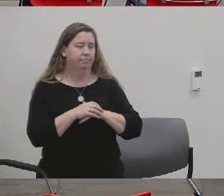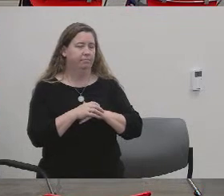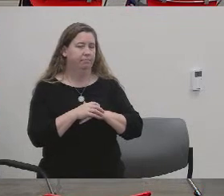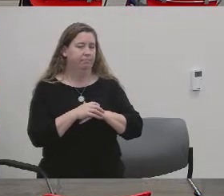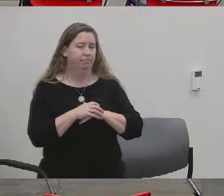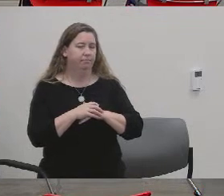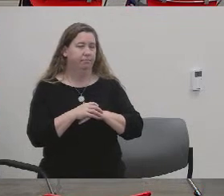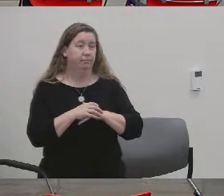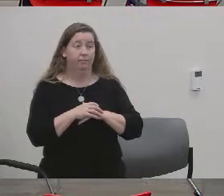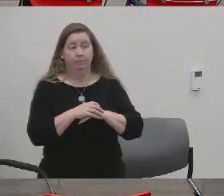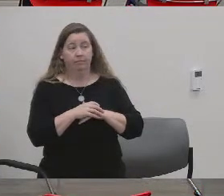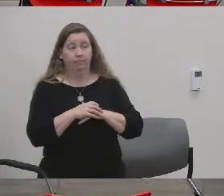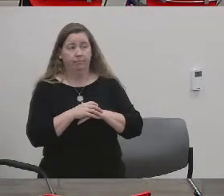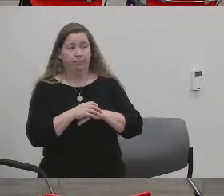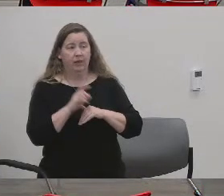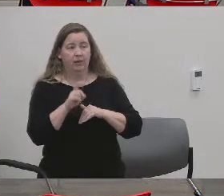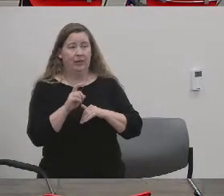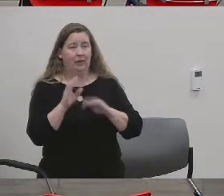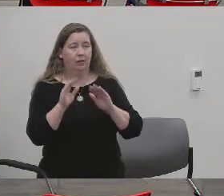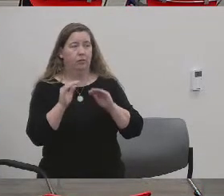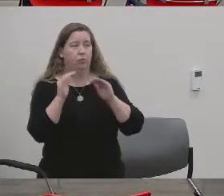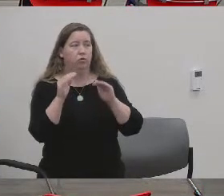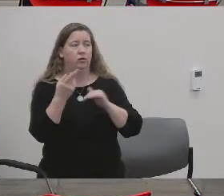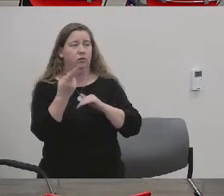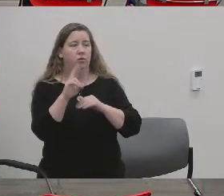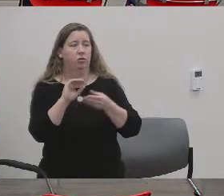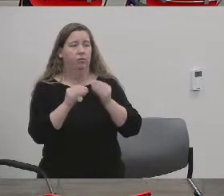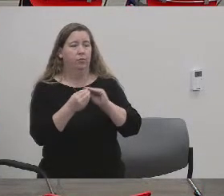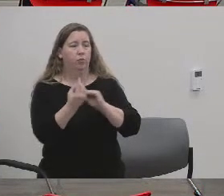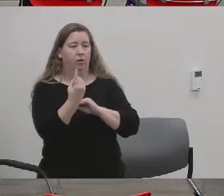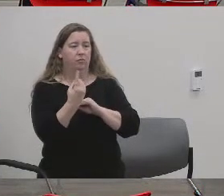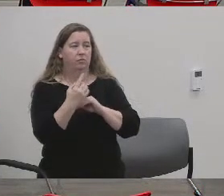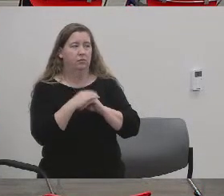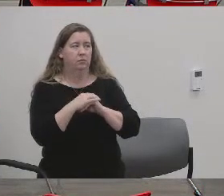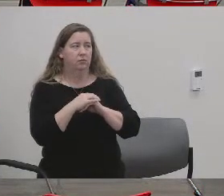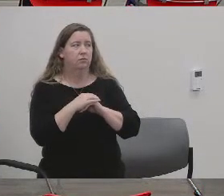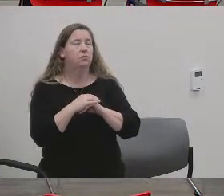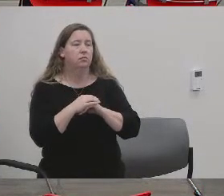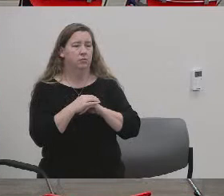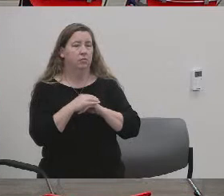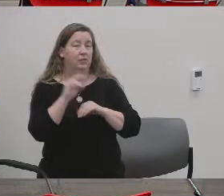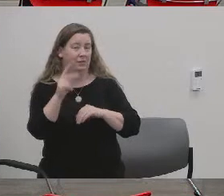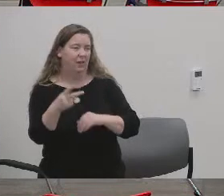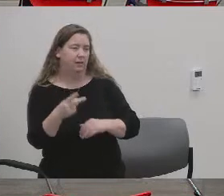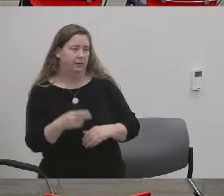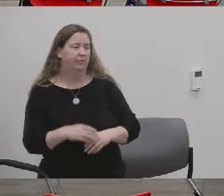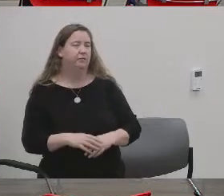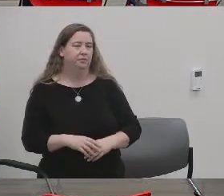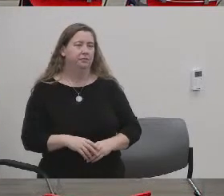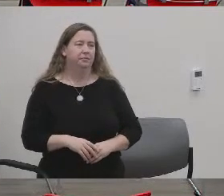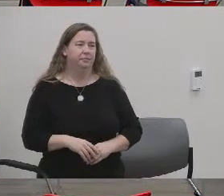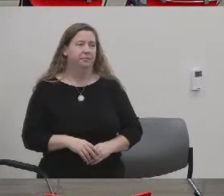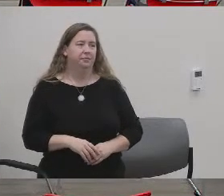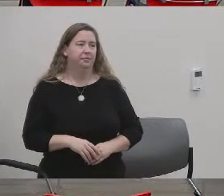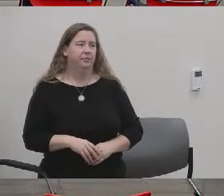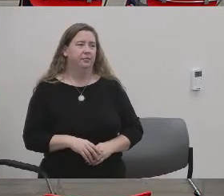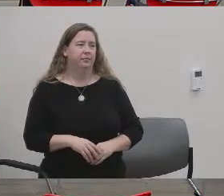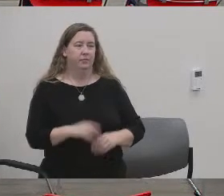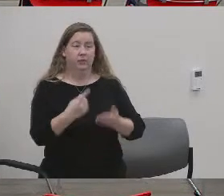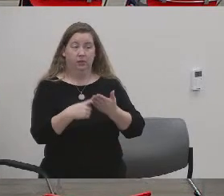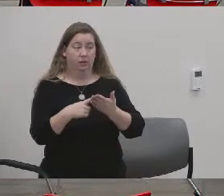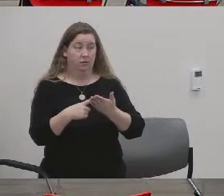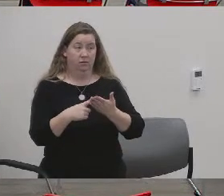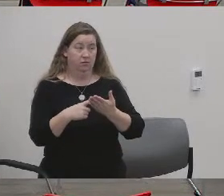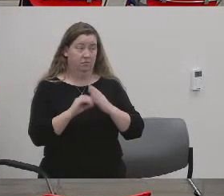We'll need a motion for Human Resources item 1. So moved. Second. We have a motion and a second. Any discussion?